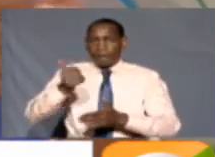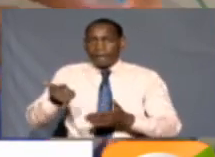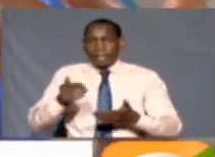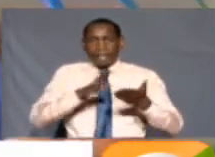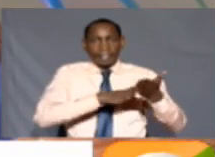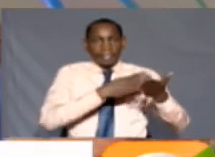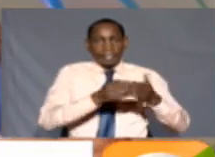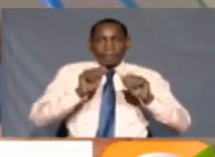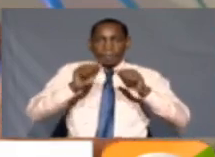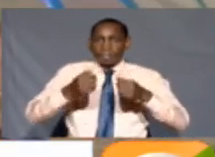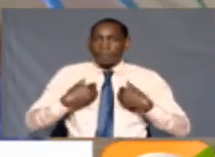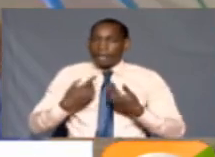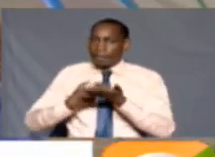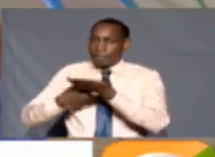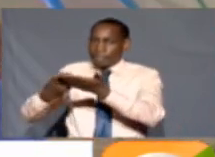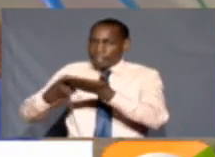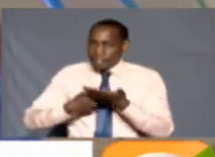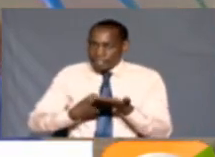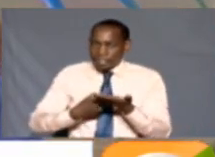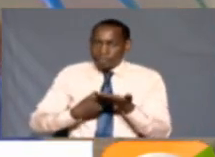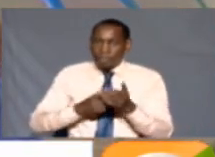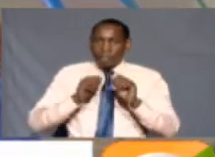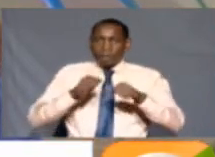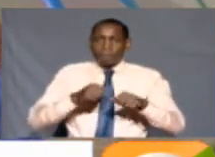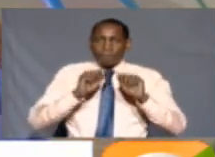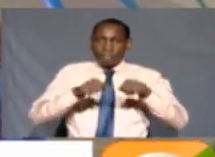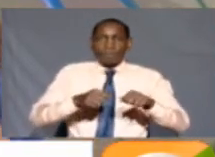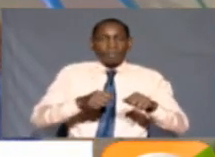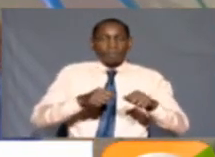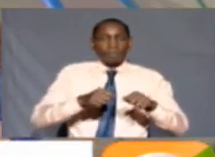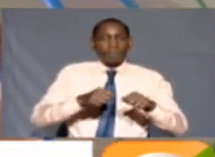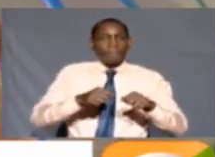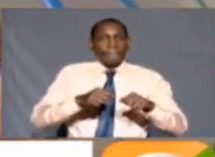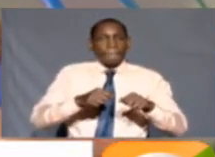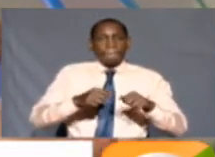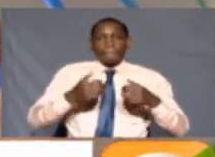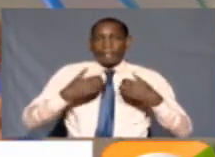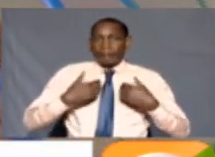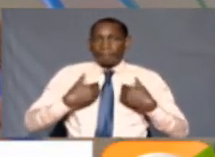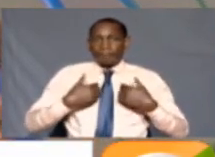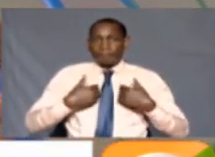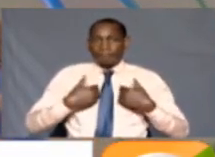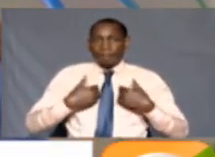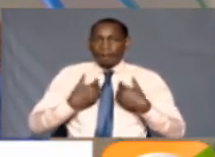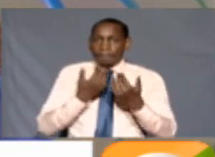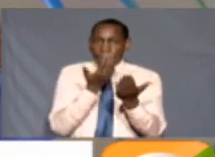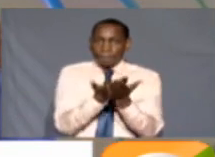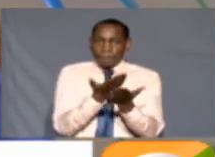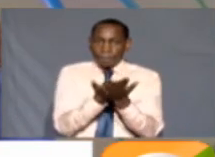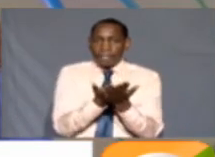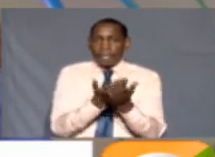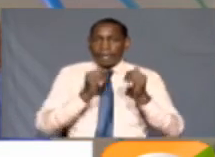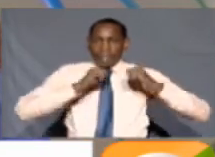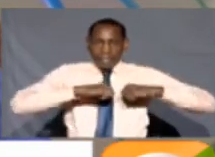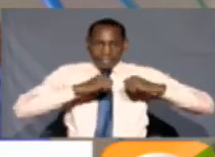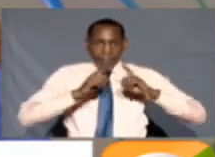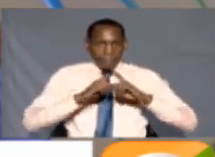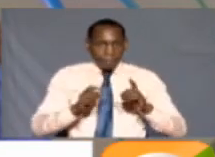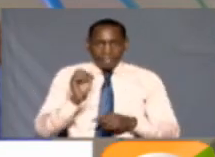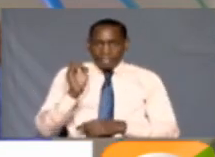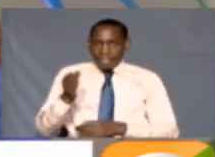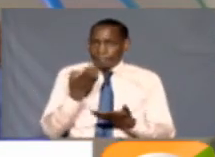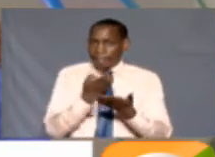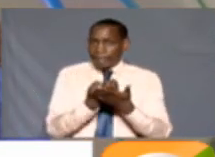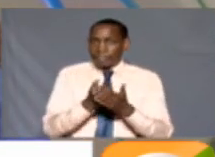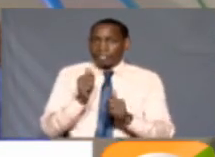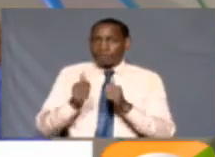whereby you can go for mediation, you can go for reconciliation, or you can actually have a plea bargaining. But that is only if the